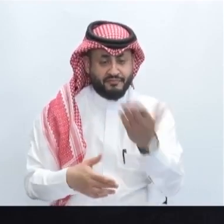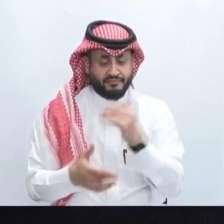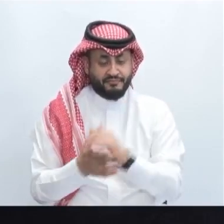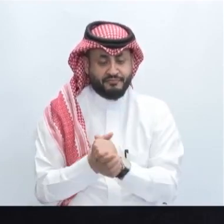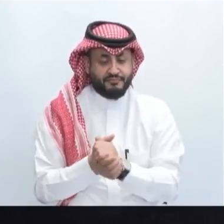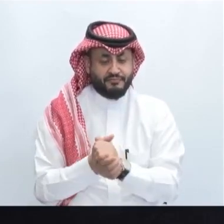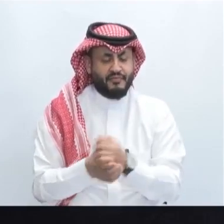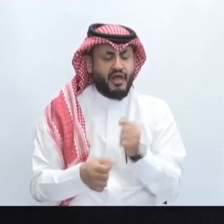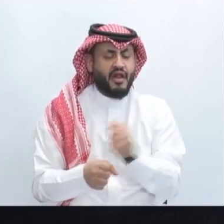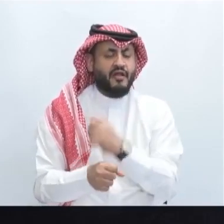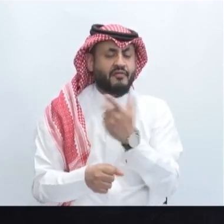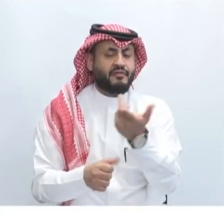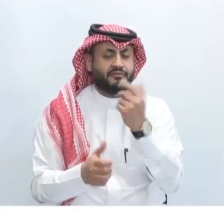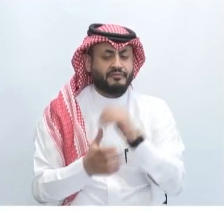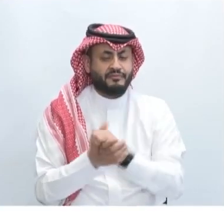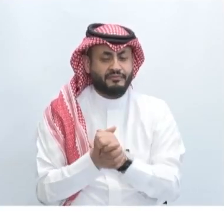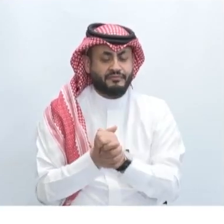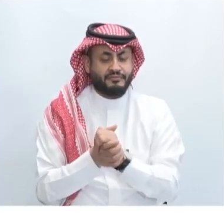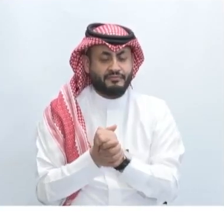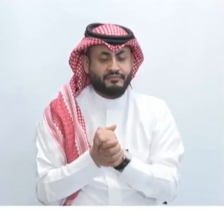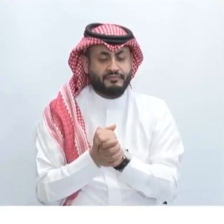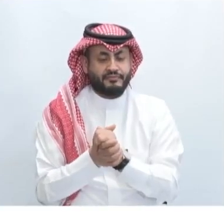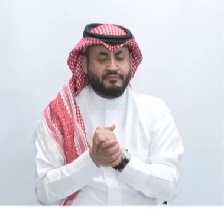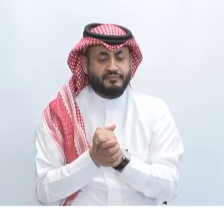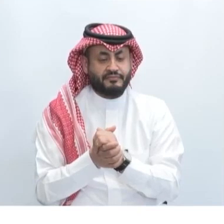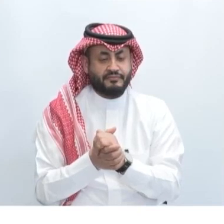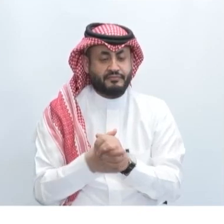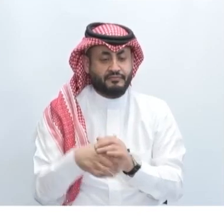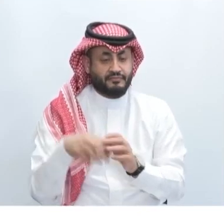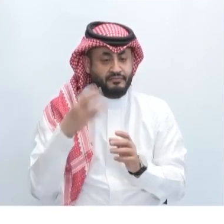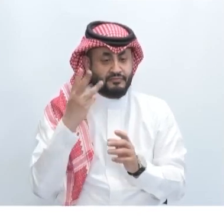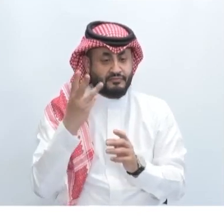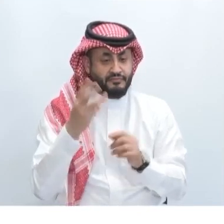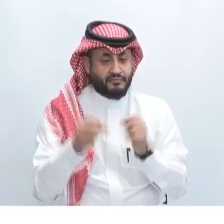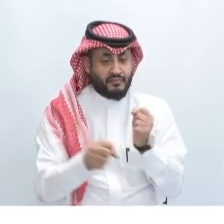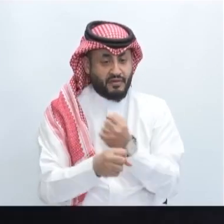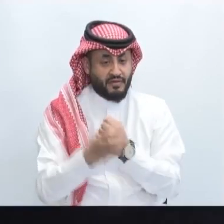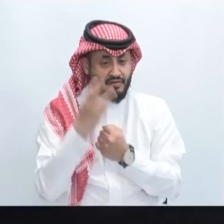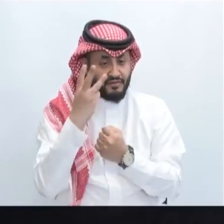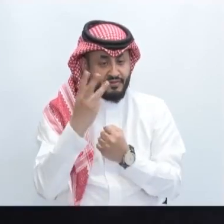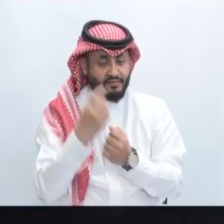do in this exercise, three things. The first